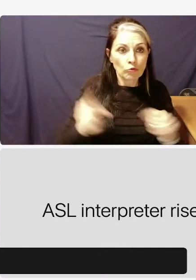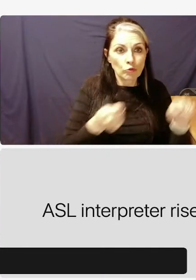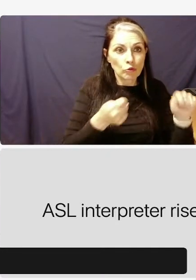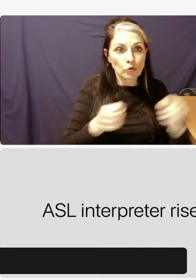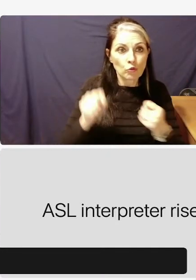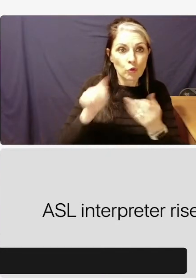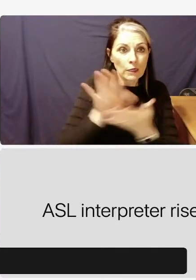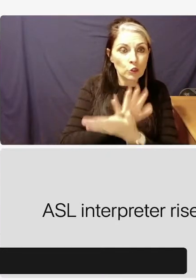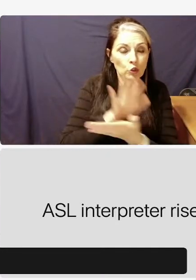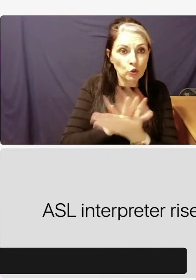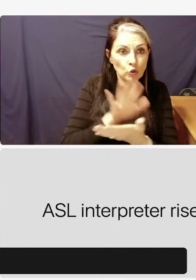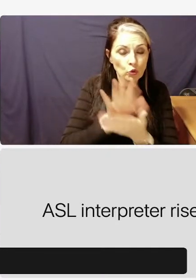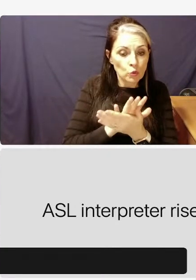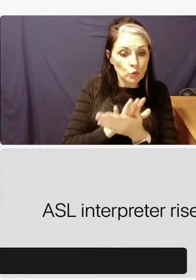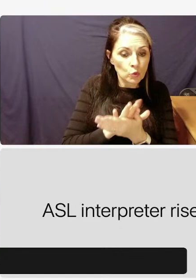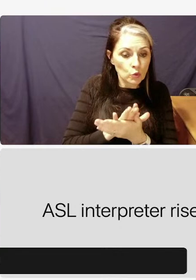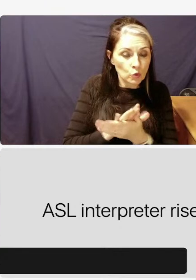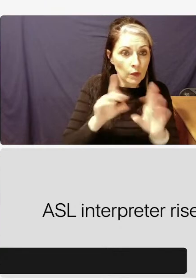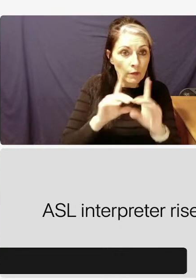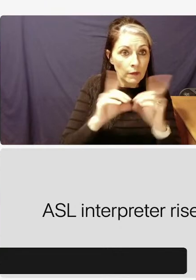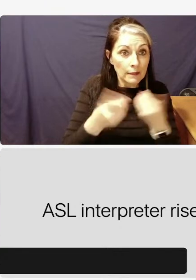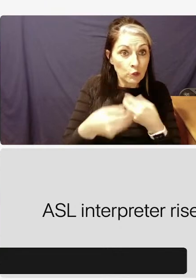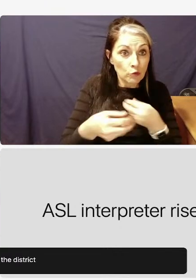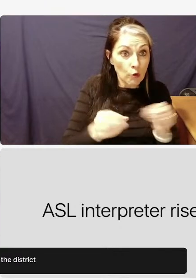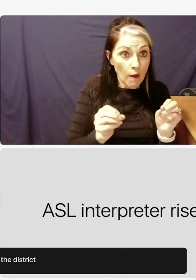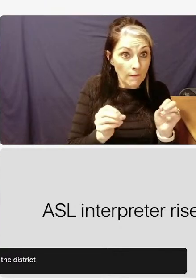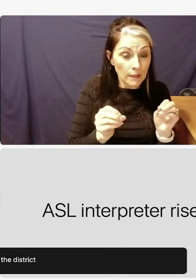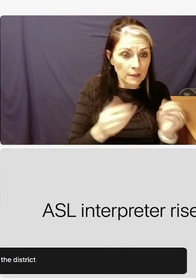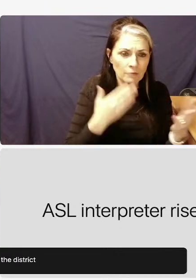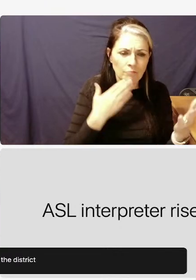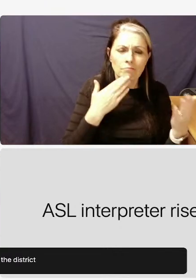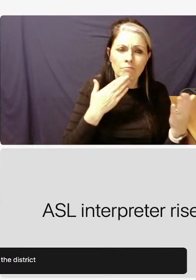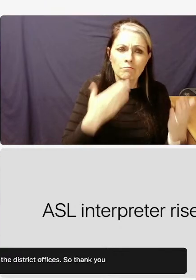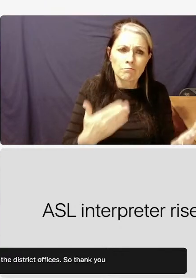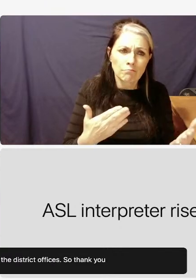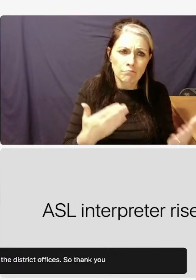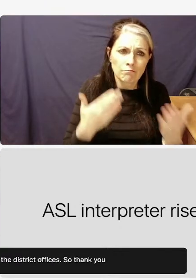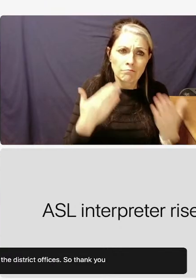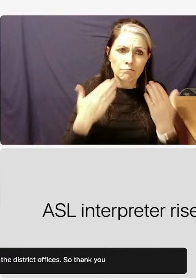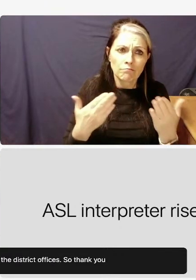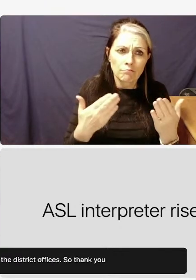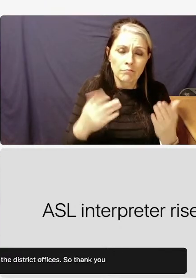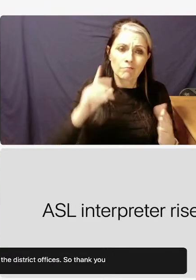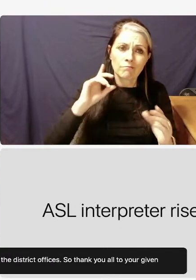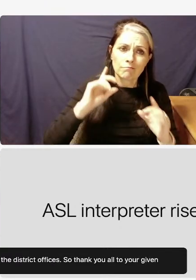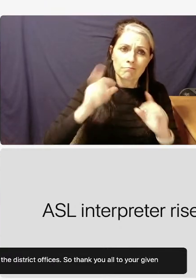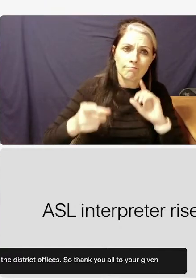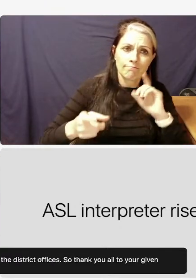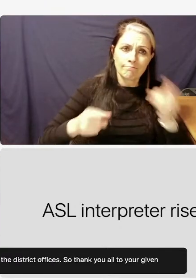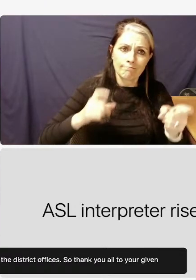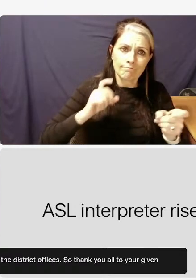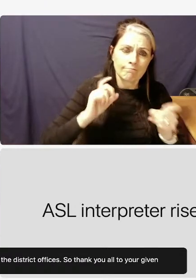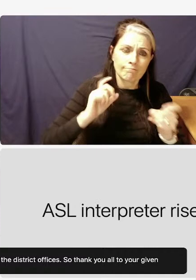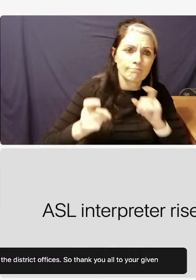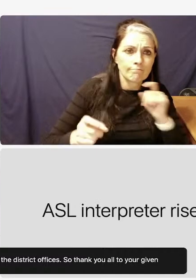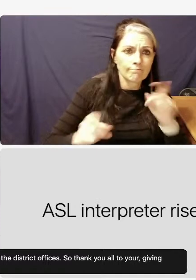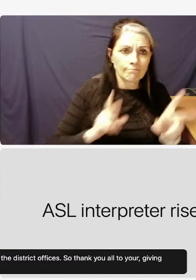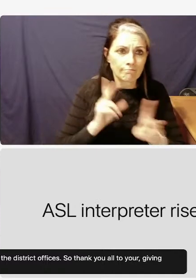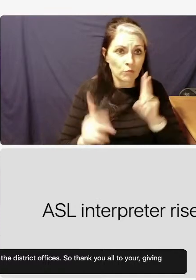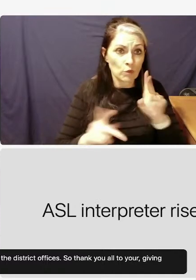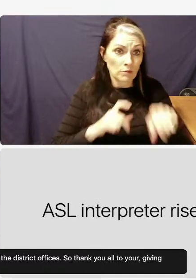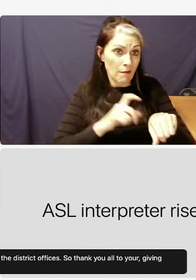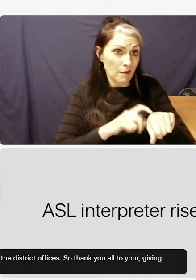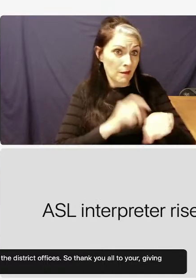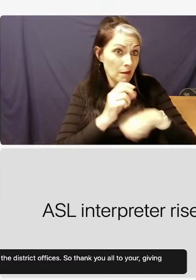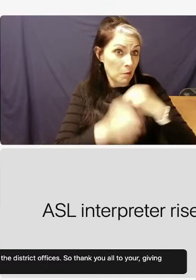and uh in the district offices so thank you all to your giving you know people are giving it's the that time of